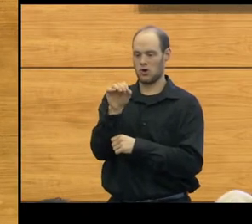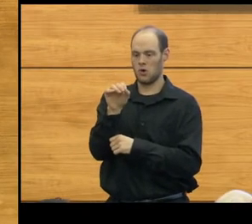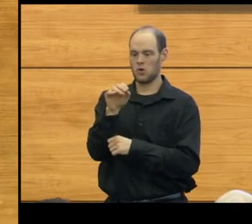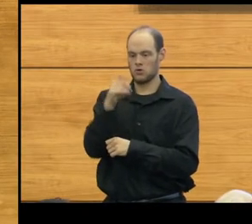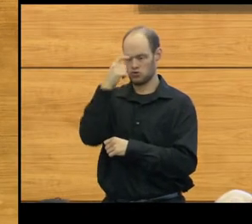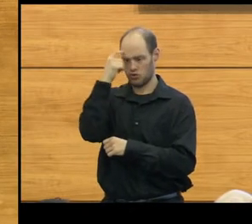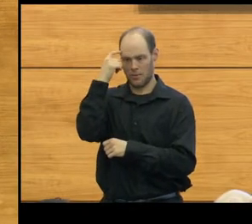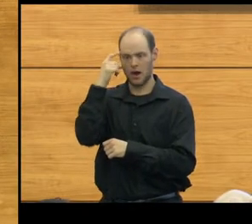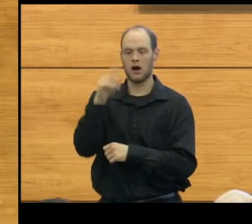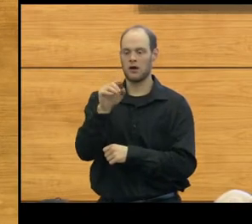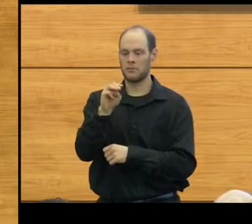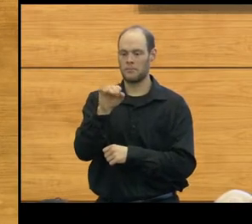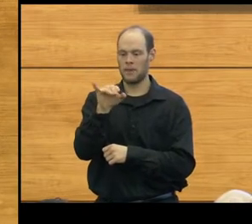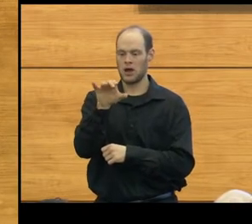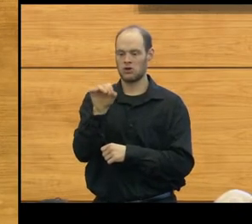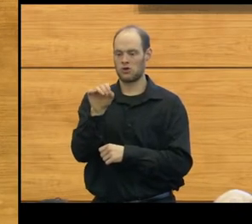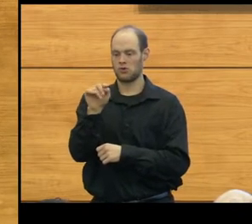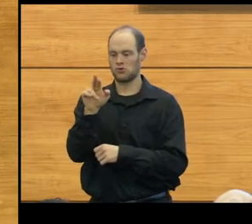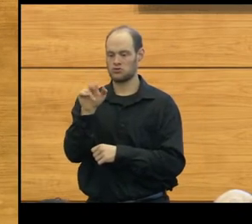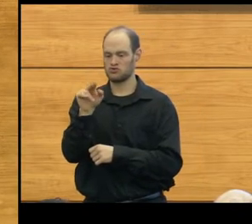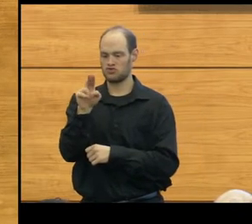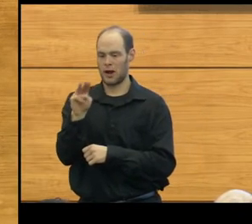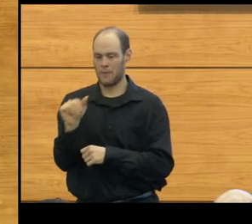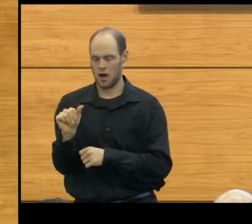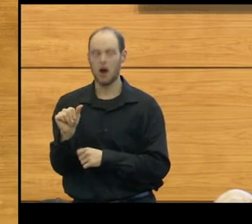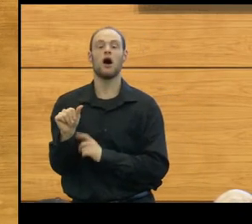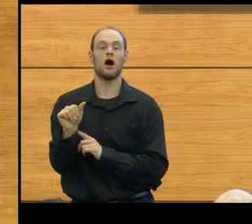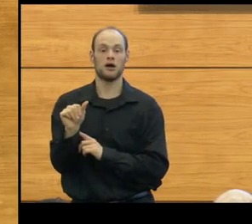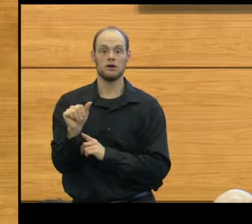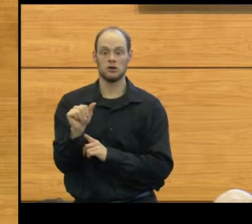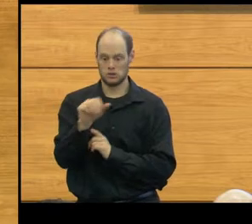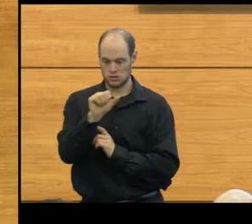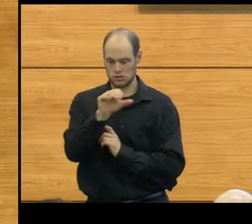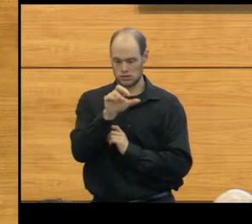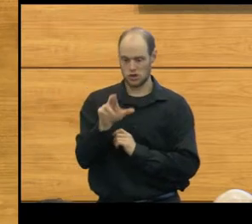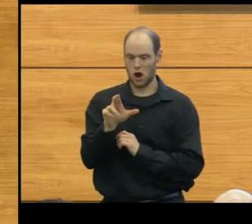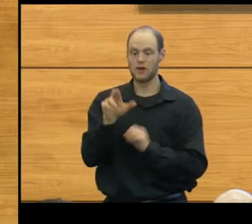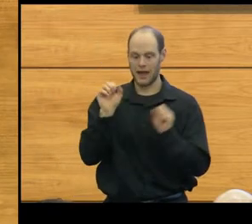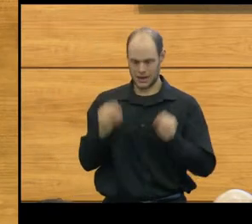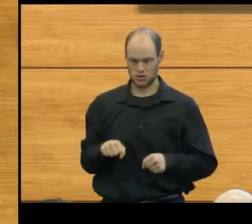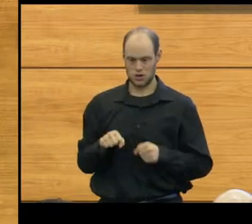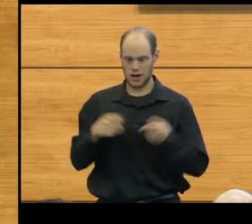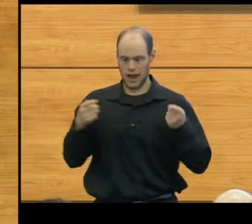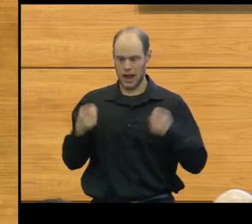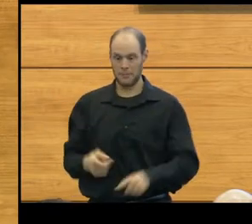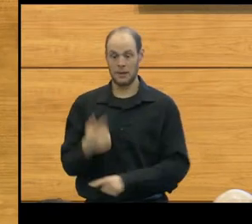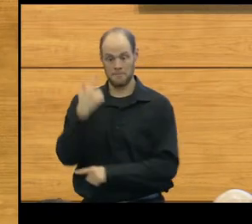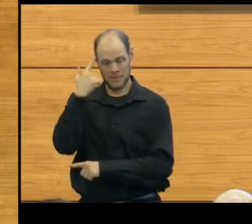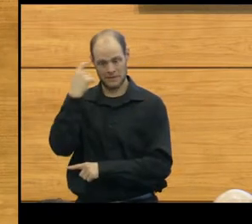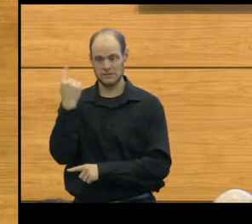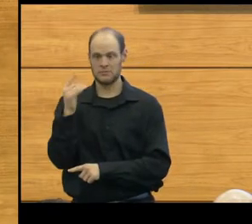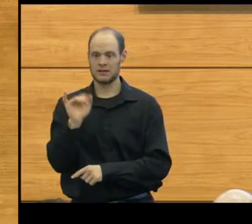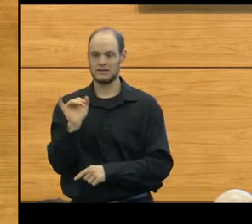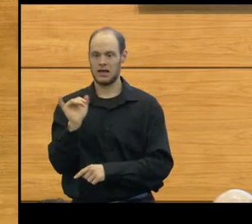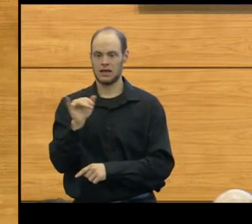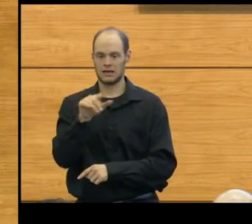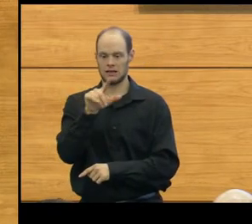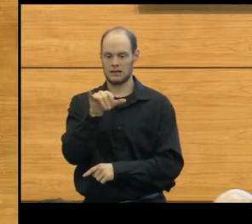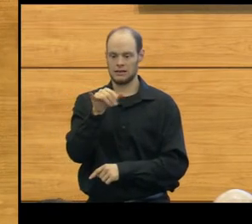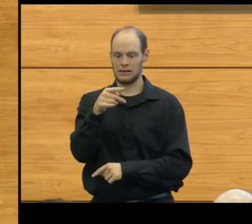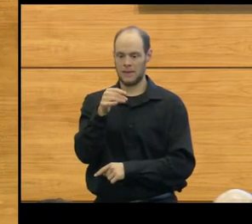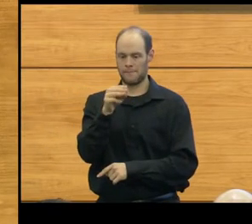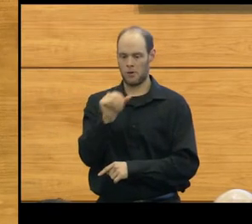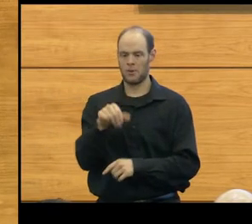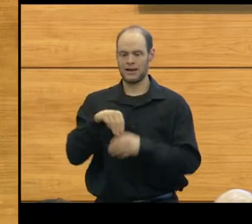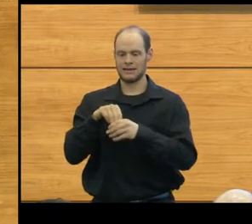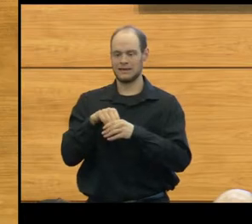that I've been very interested in is the scarring that can occur because of something like a lipoma existing